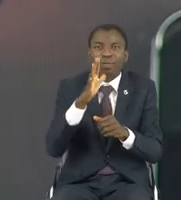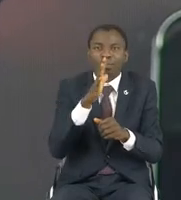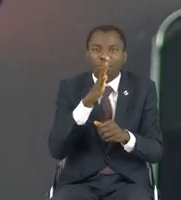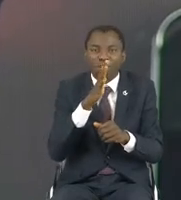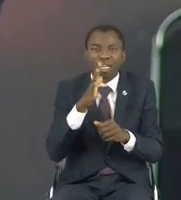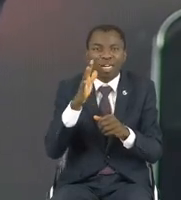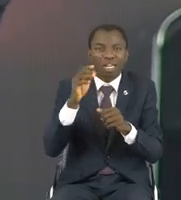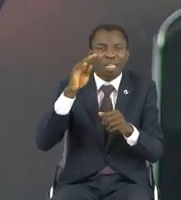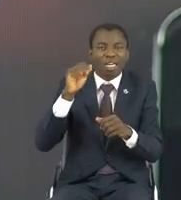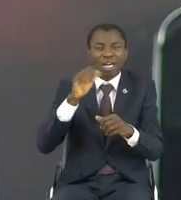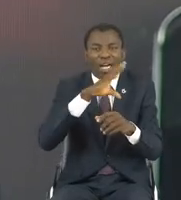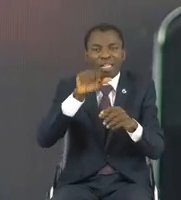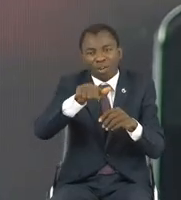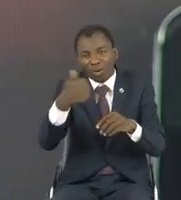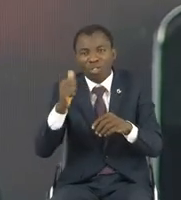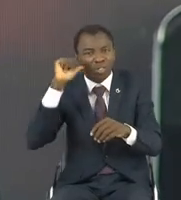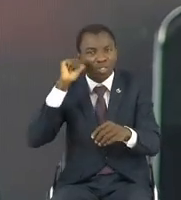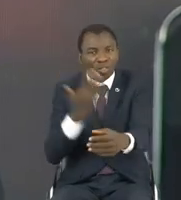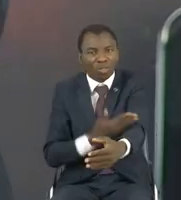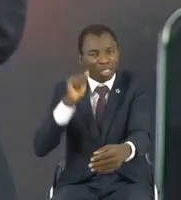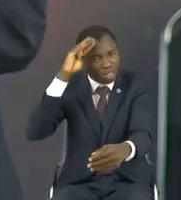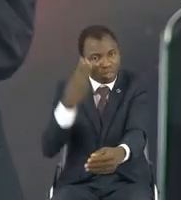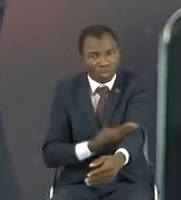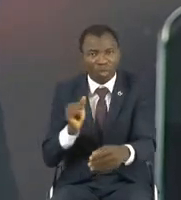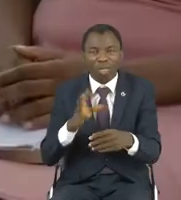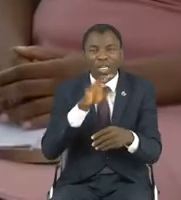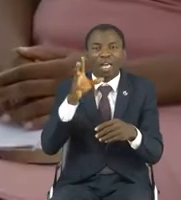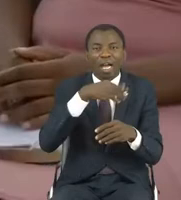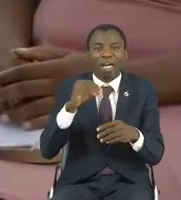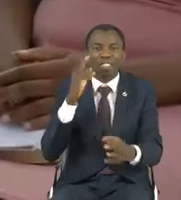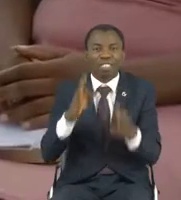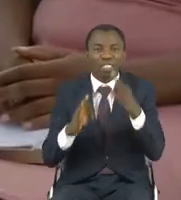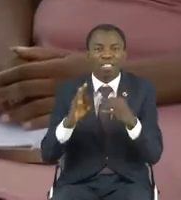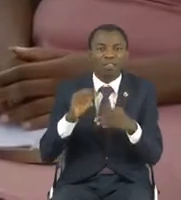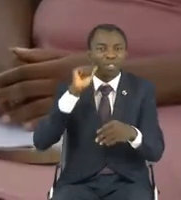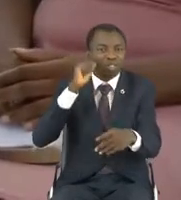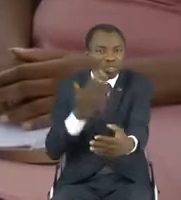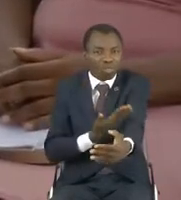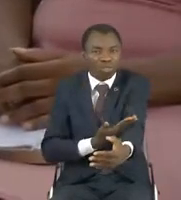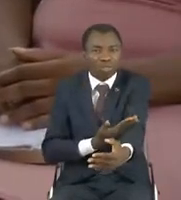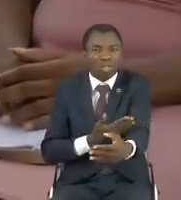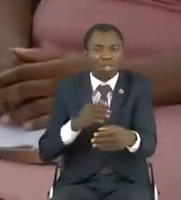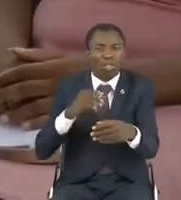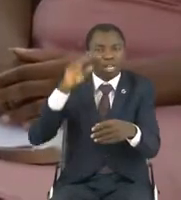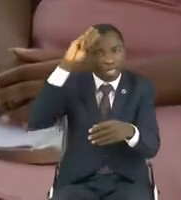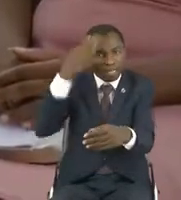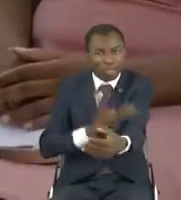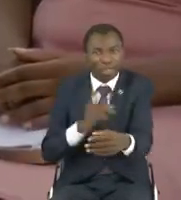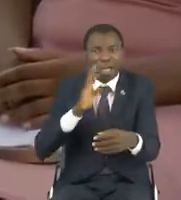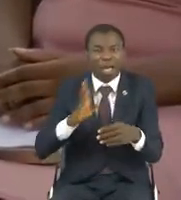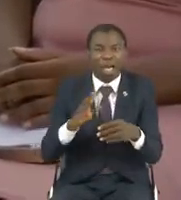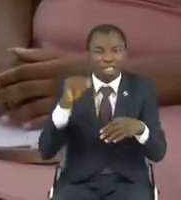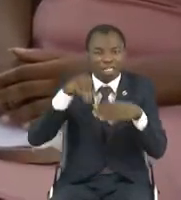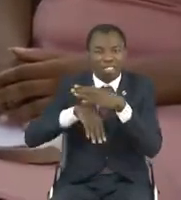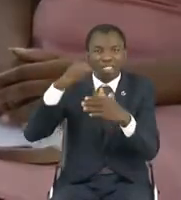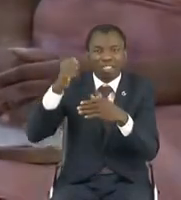the front of the queue in your life, if son and daughter are in front of the queue in